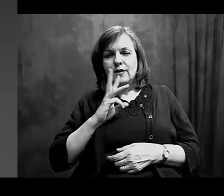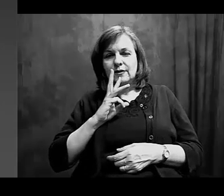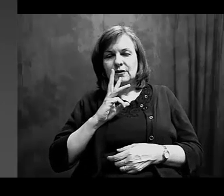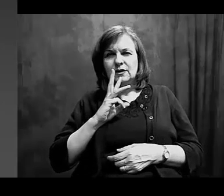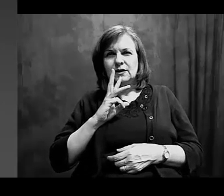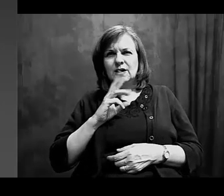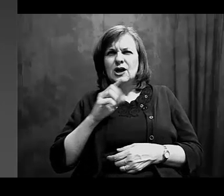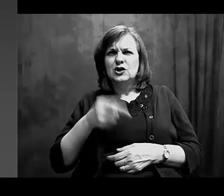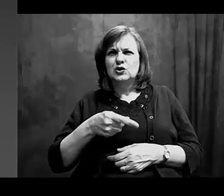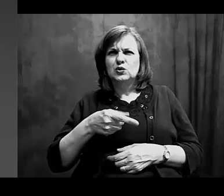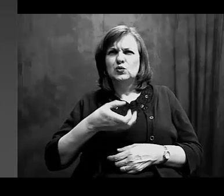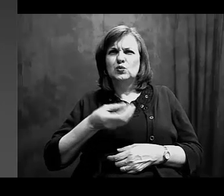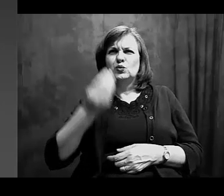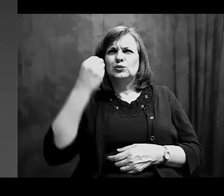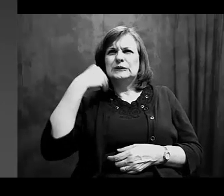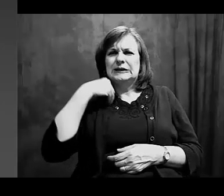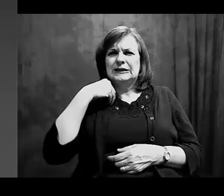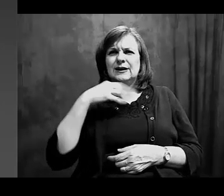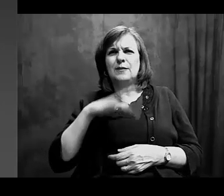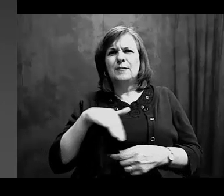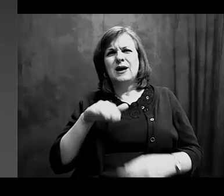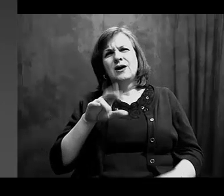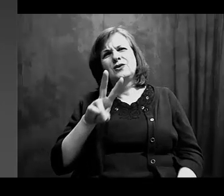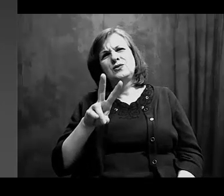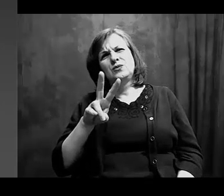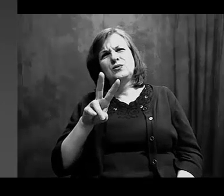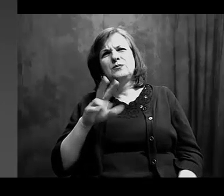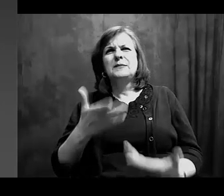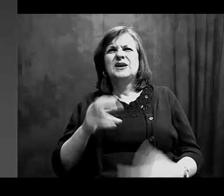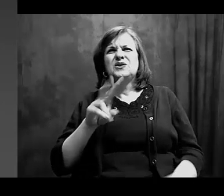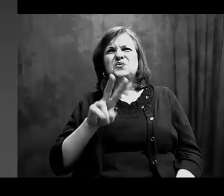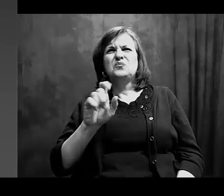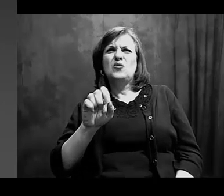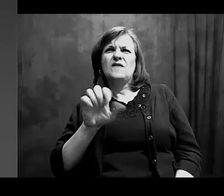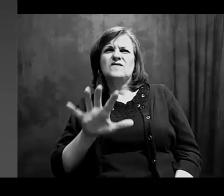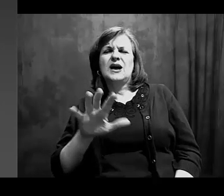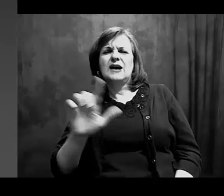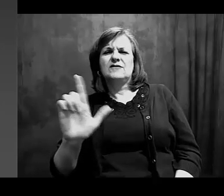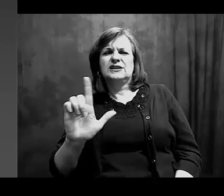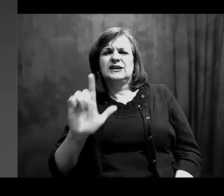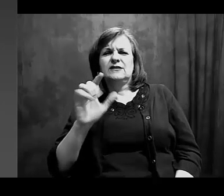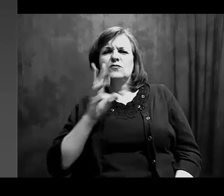of functions because your body is trying so hard to get things to move out.